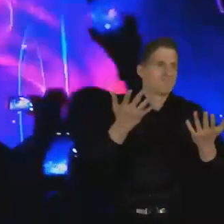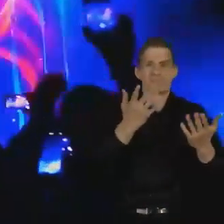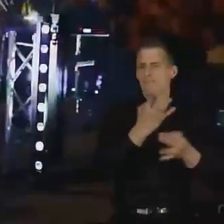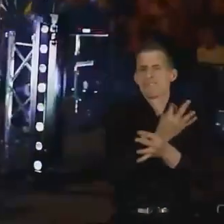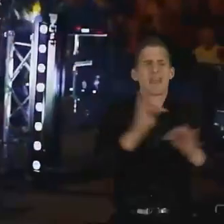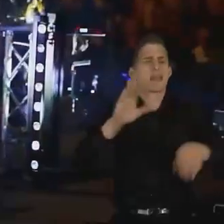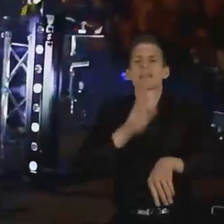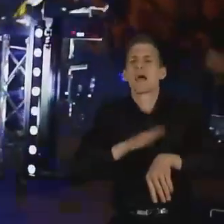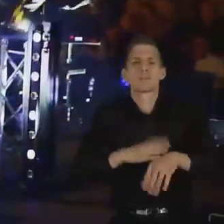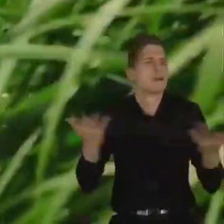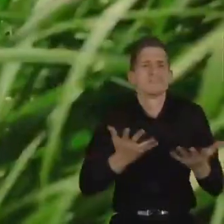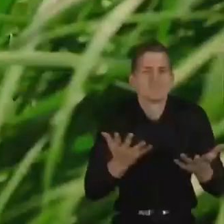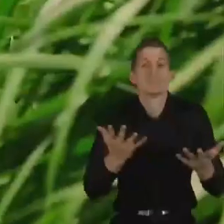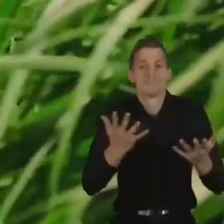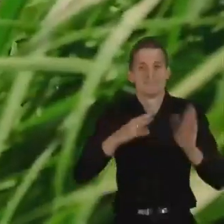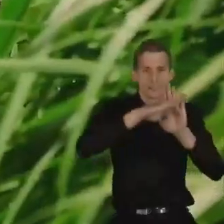including culture,